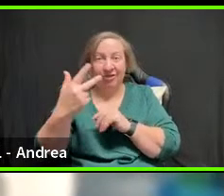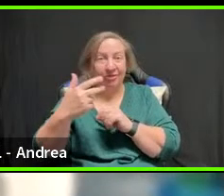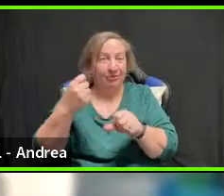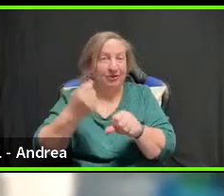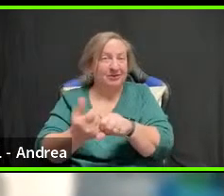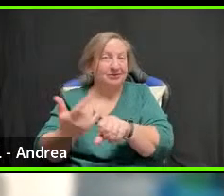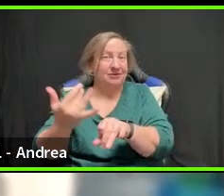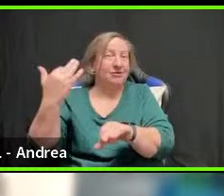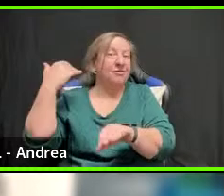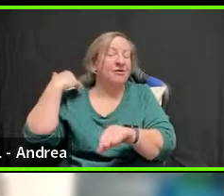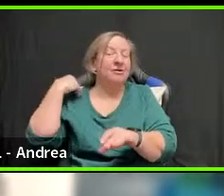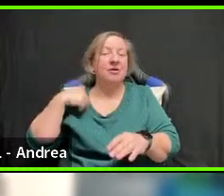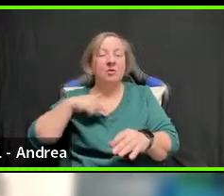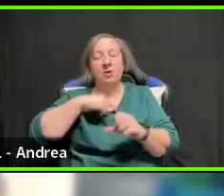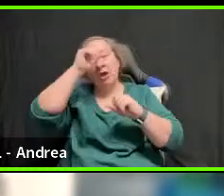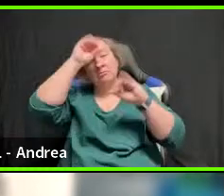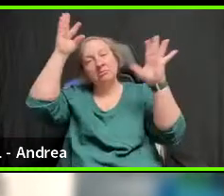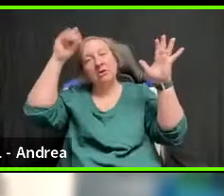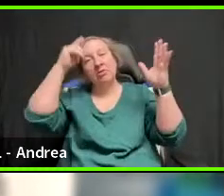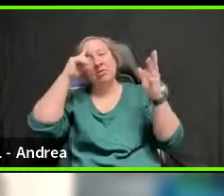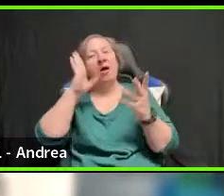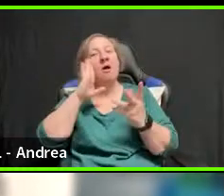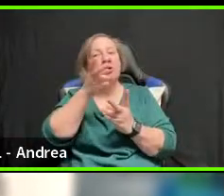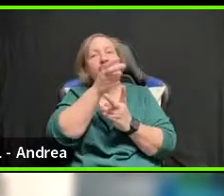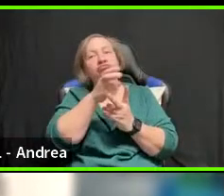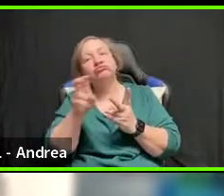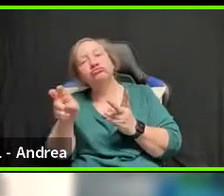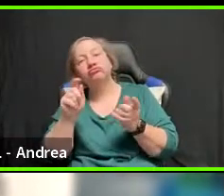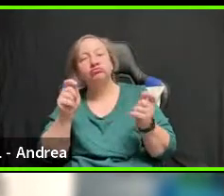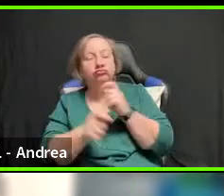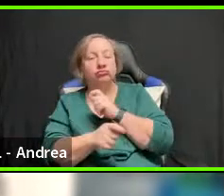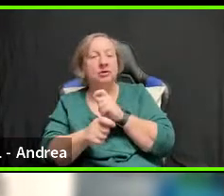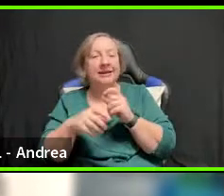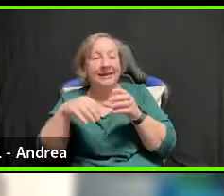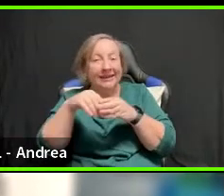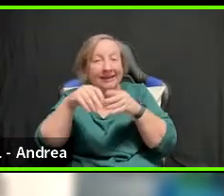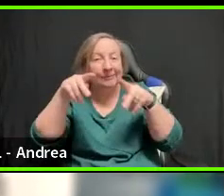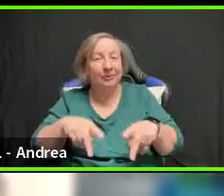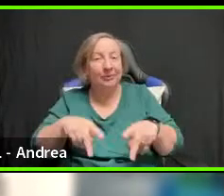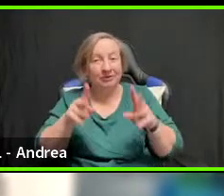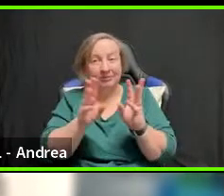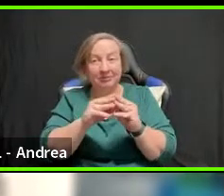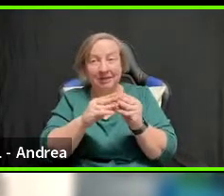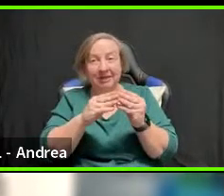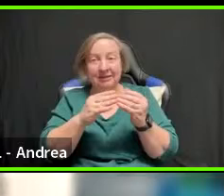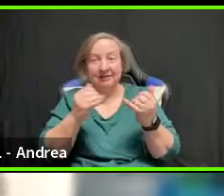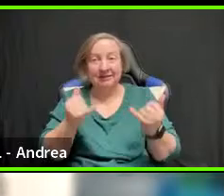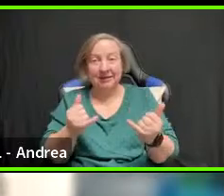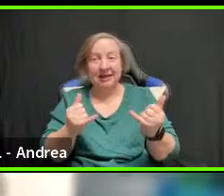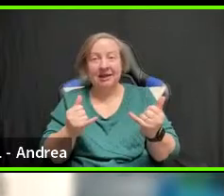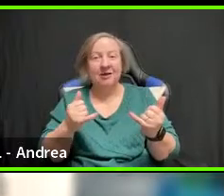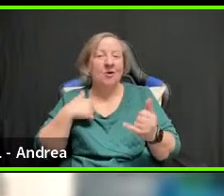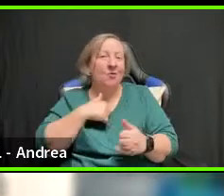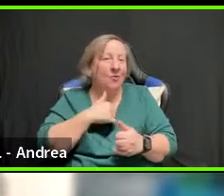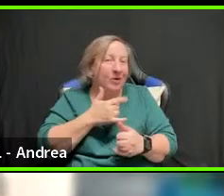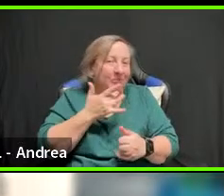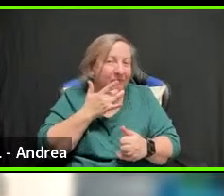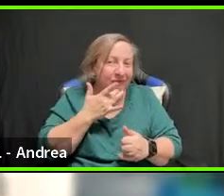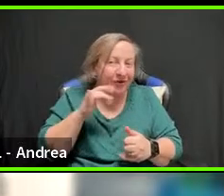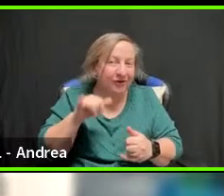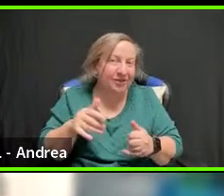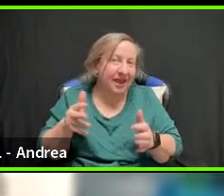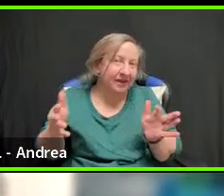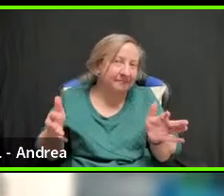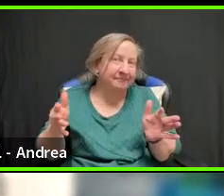fully envisioned that we would be transitioning to face-to-face meetings, and that's many of our preferences.